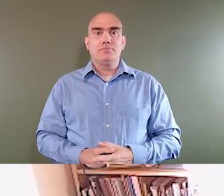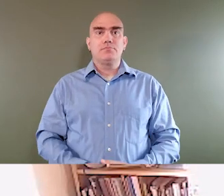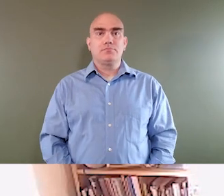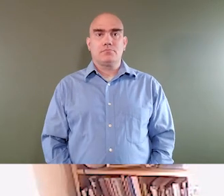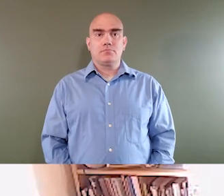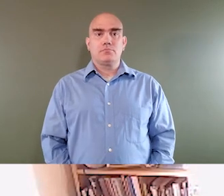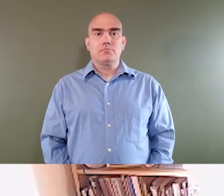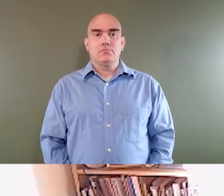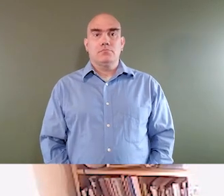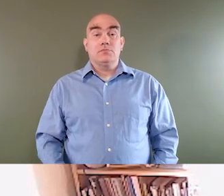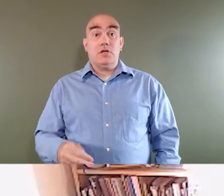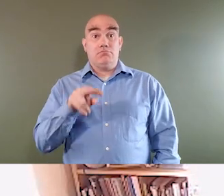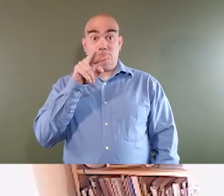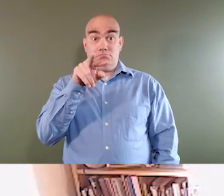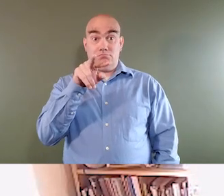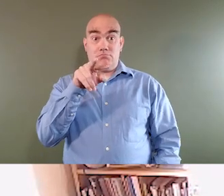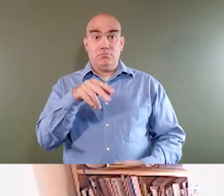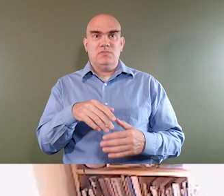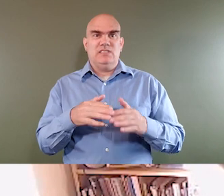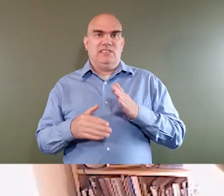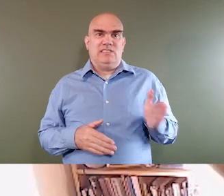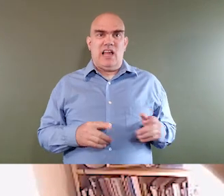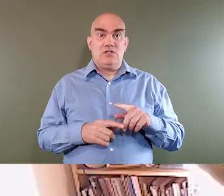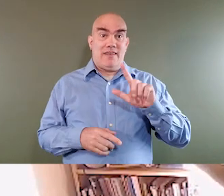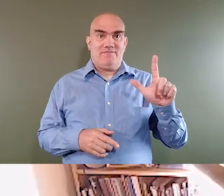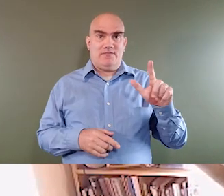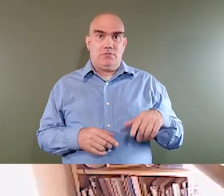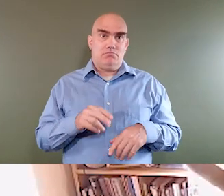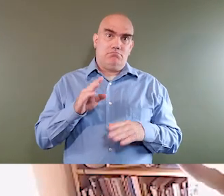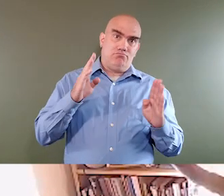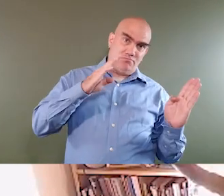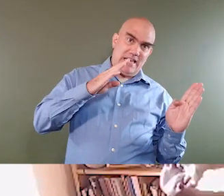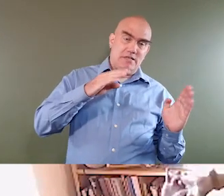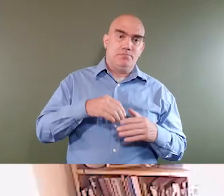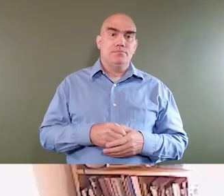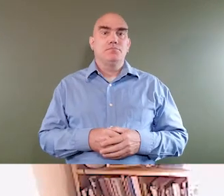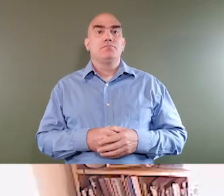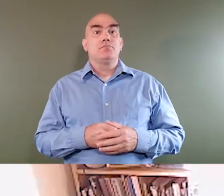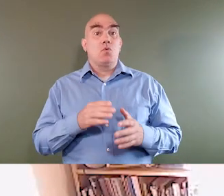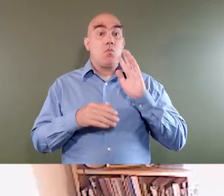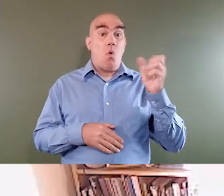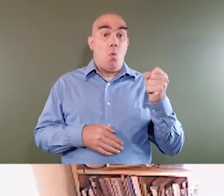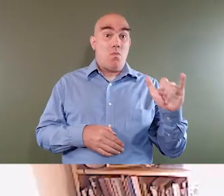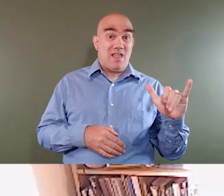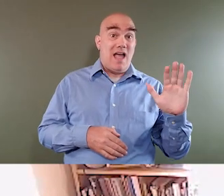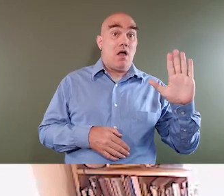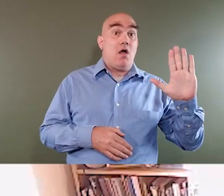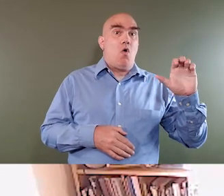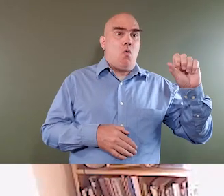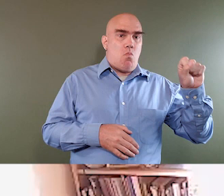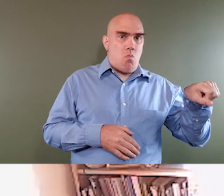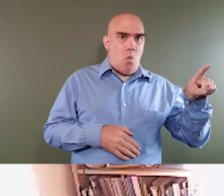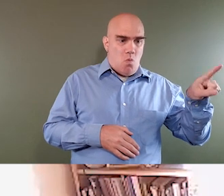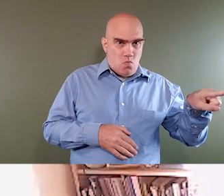And then looking straight forward, we'll come into a side bend to the left. You're going to hold that and you're going to roll through the center. You don't have to come all the